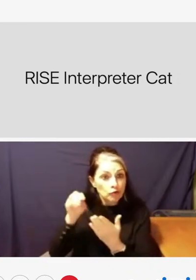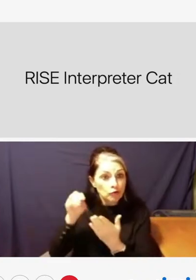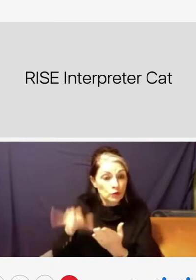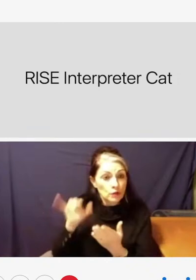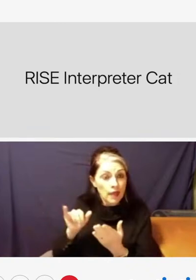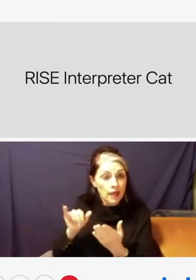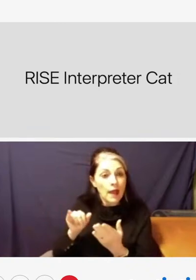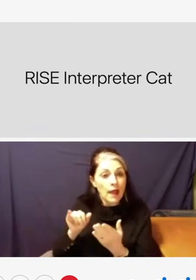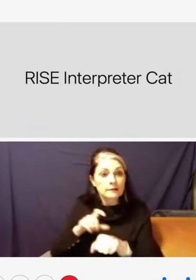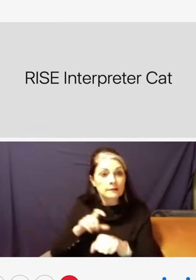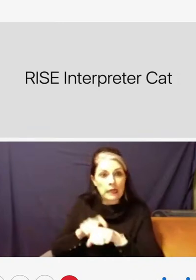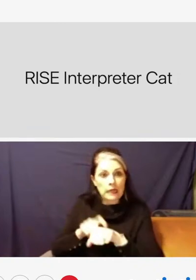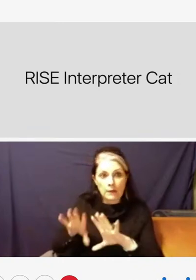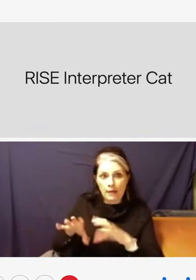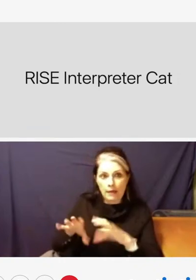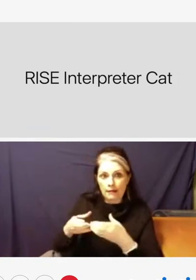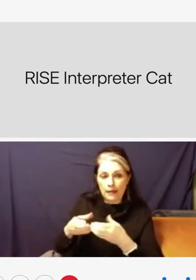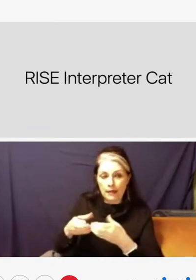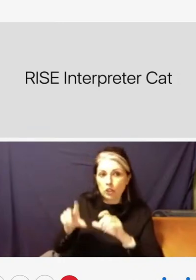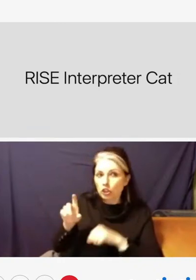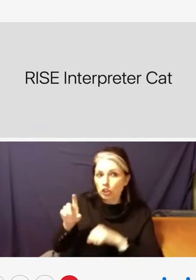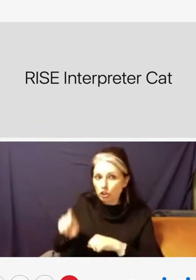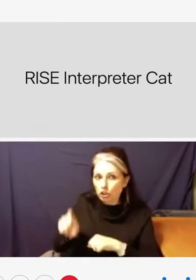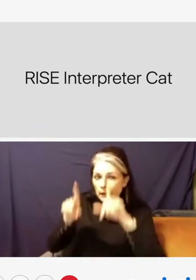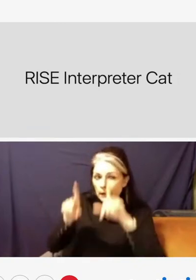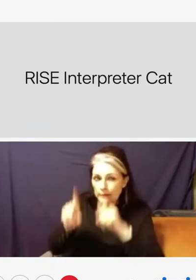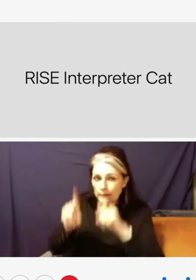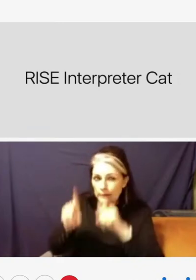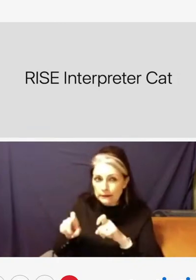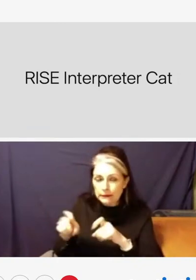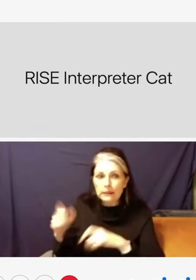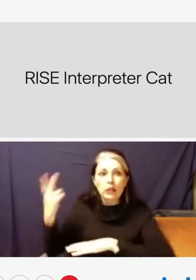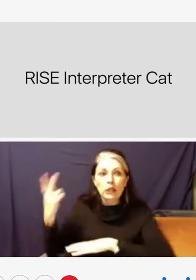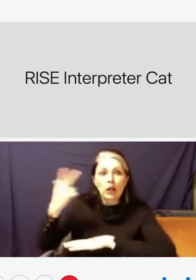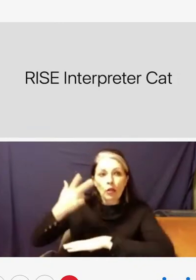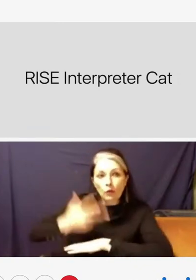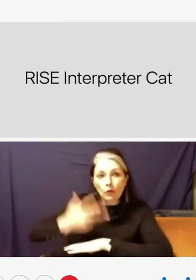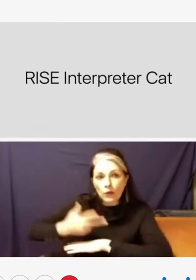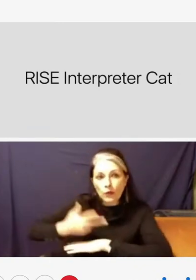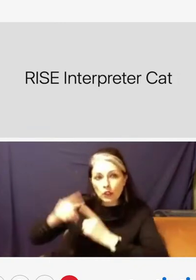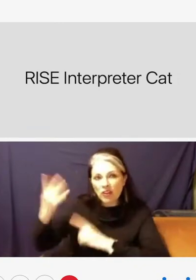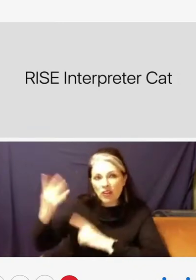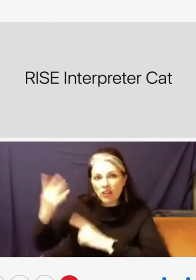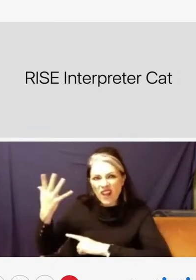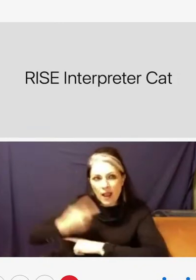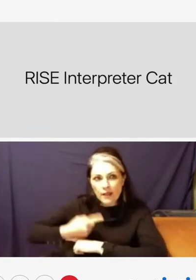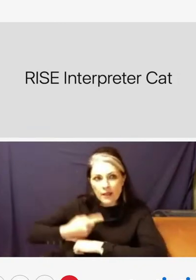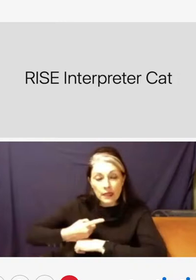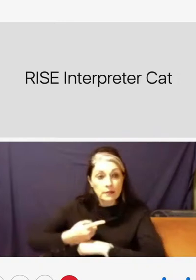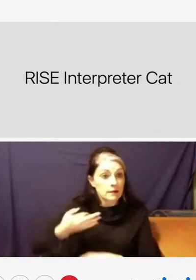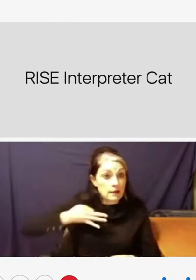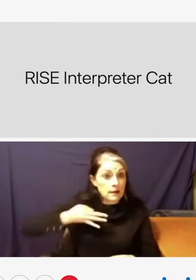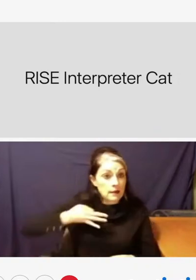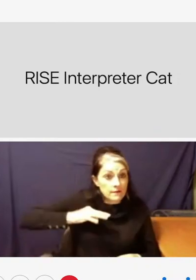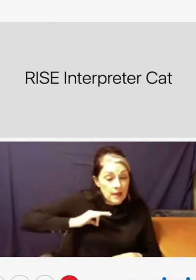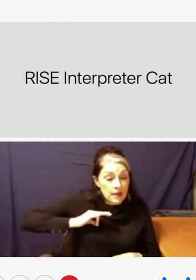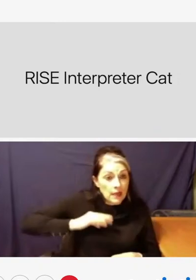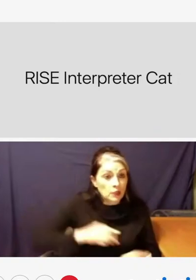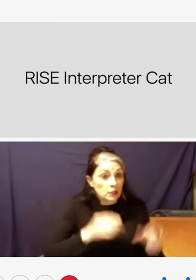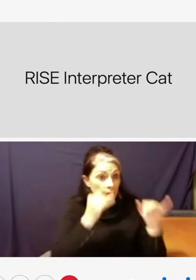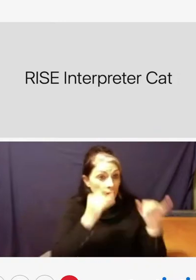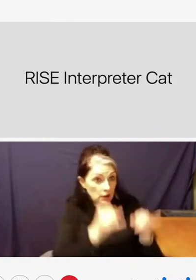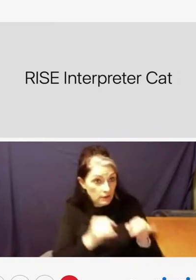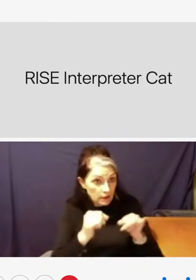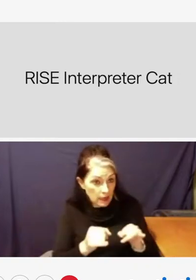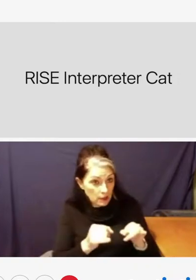class should be tested during days three through five uh the advantages for the individuals that maintains current operations so we can